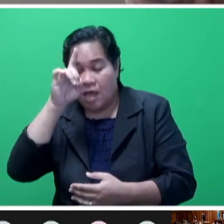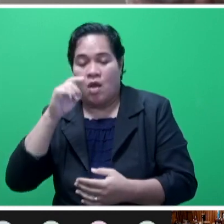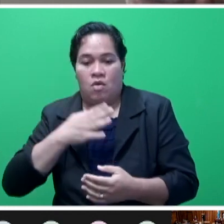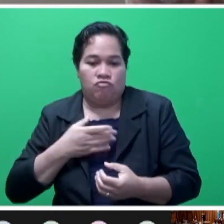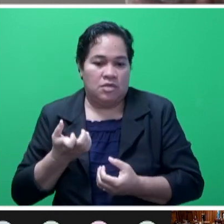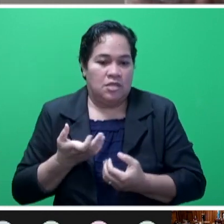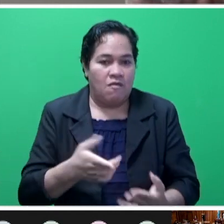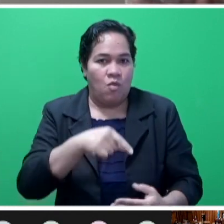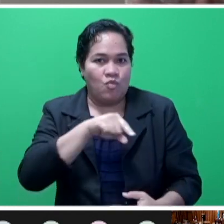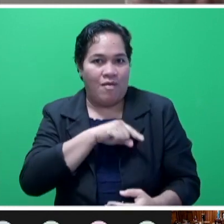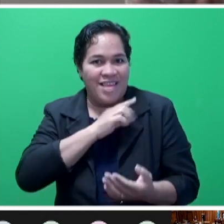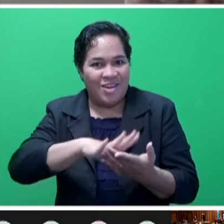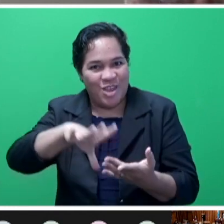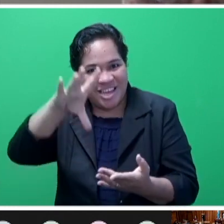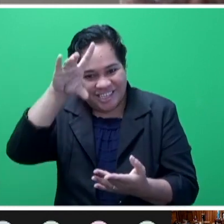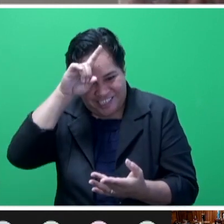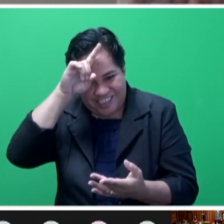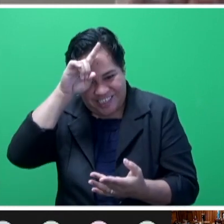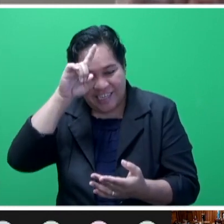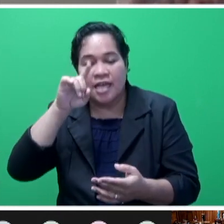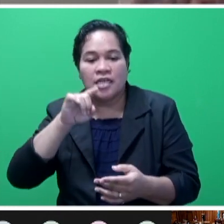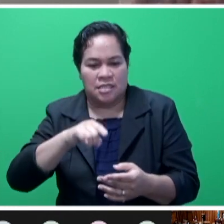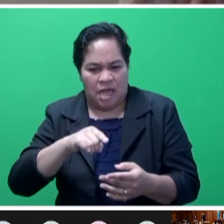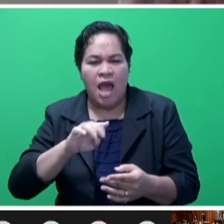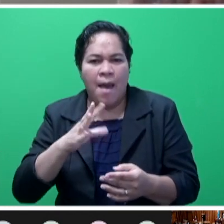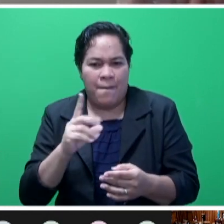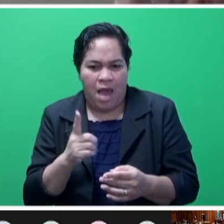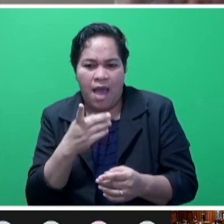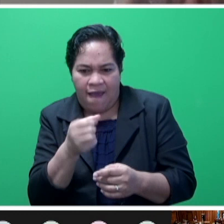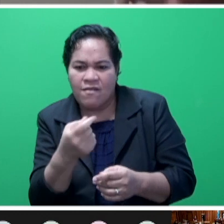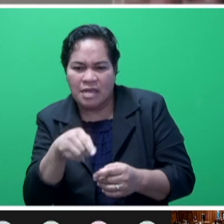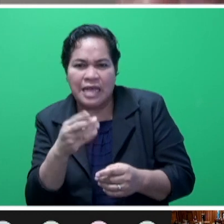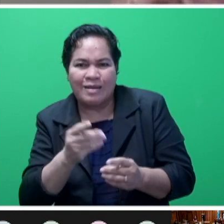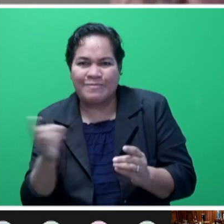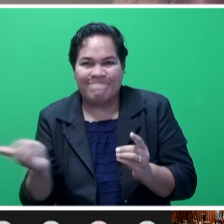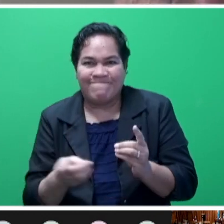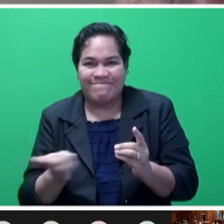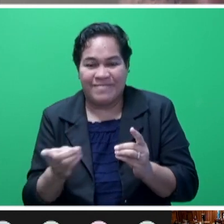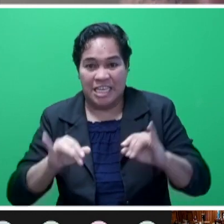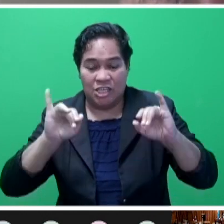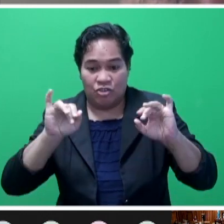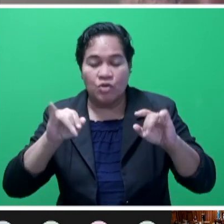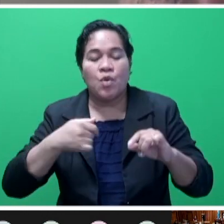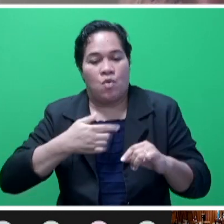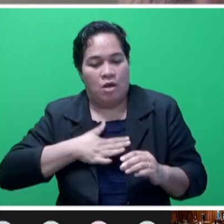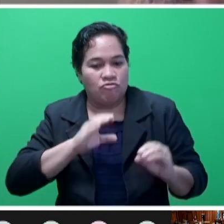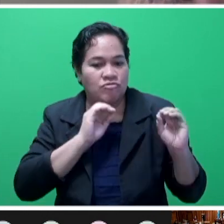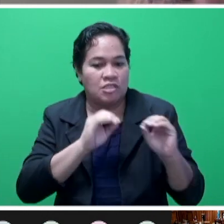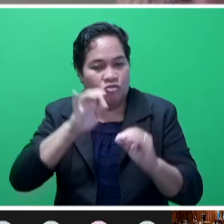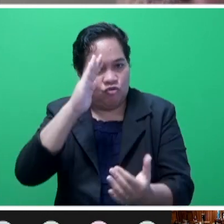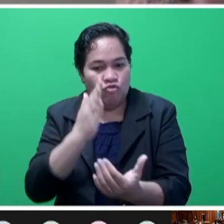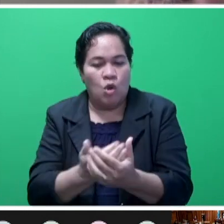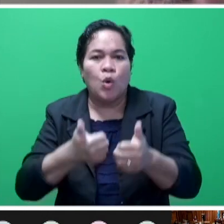to all Fijians apart from attending to indiscipline issues. We are committed to instilling good student values and